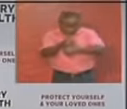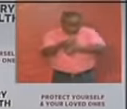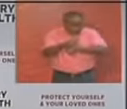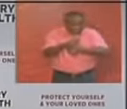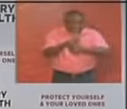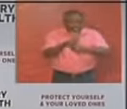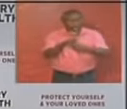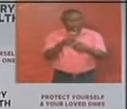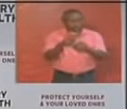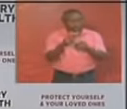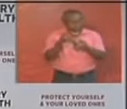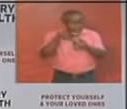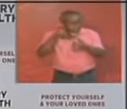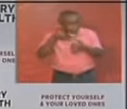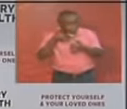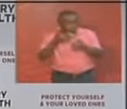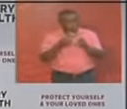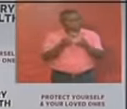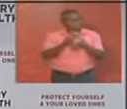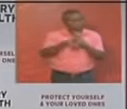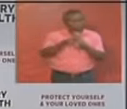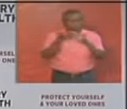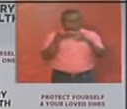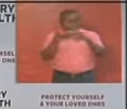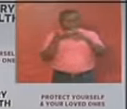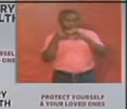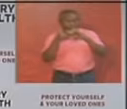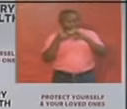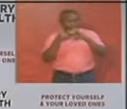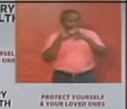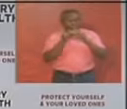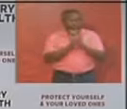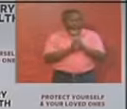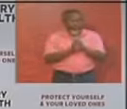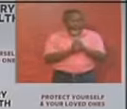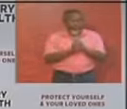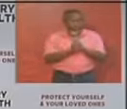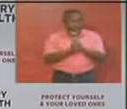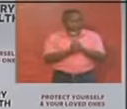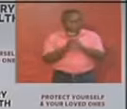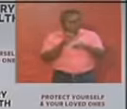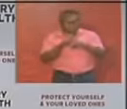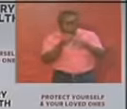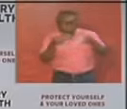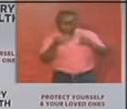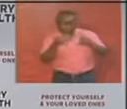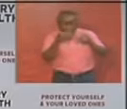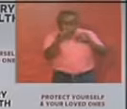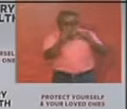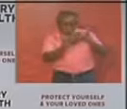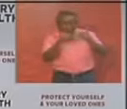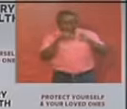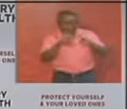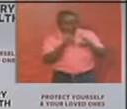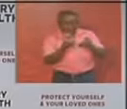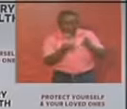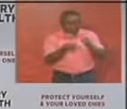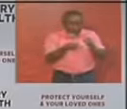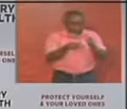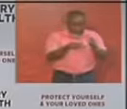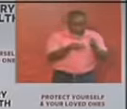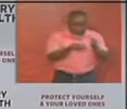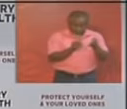out the email address. Persons can email us, as well as we have an online registration form that will be posted on the TRH